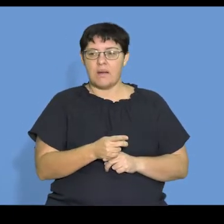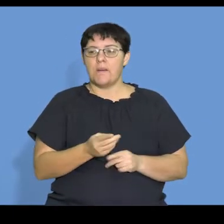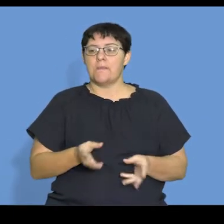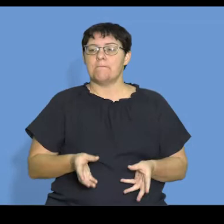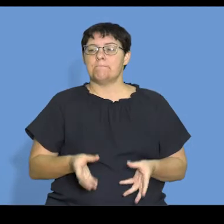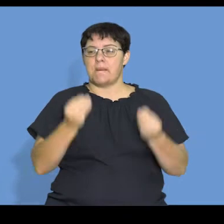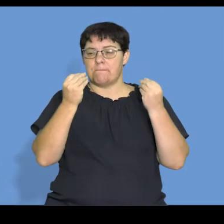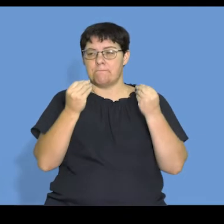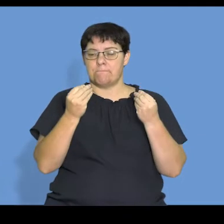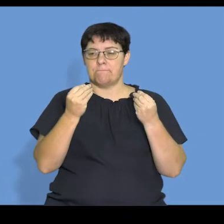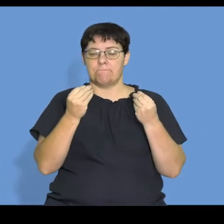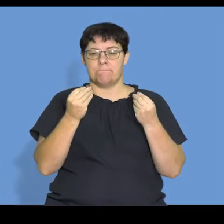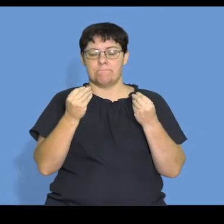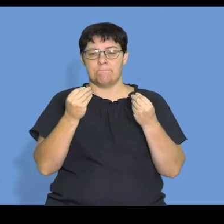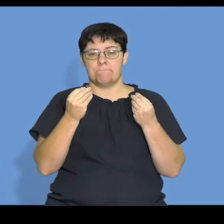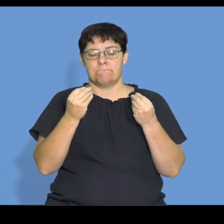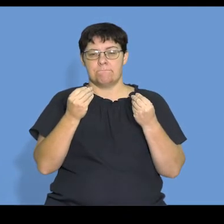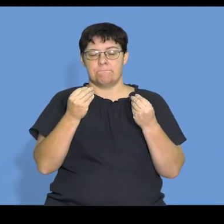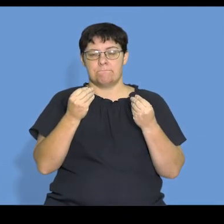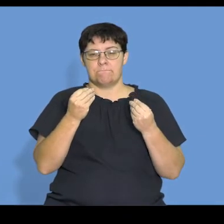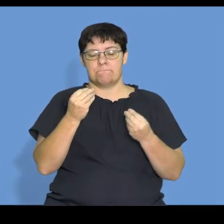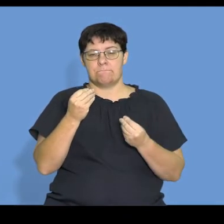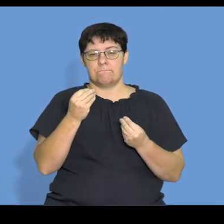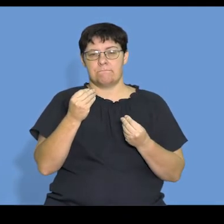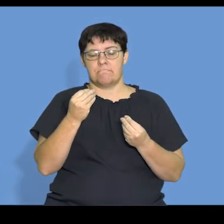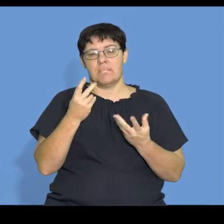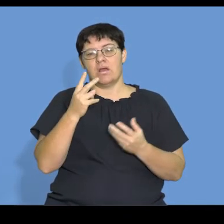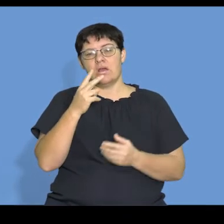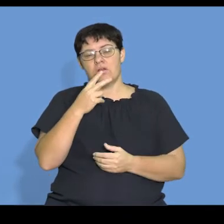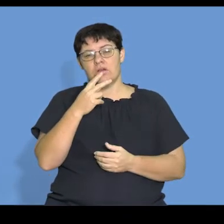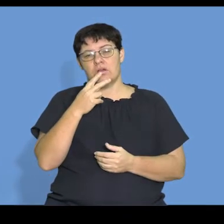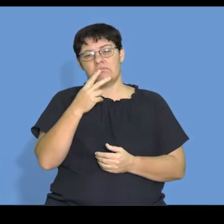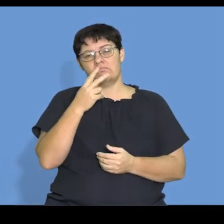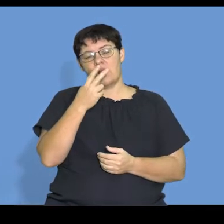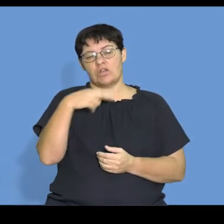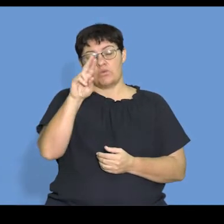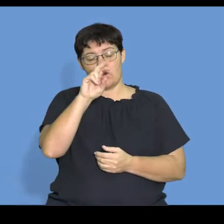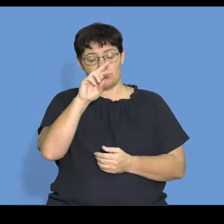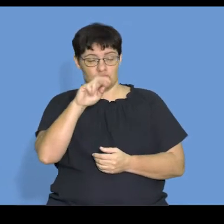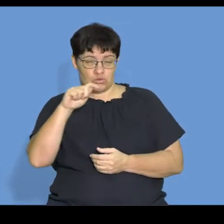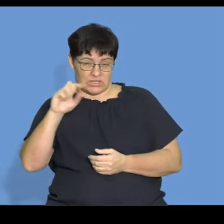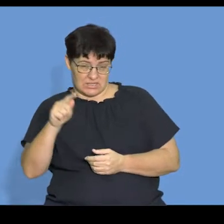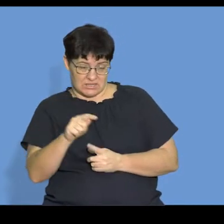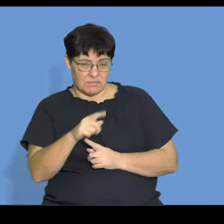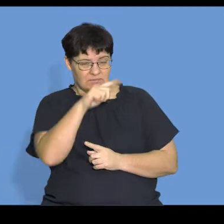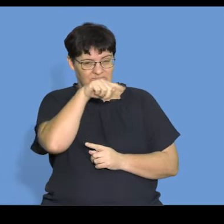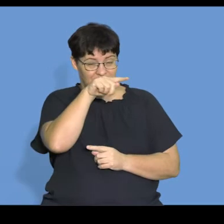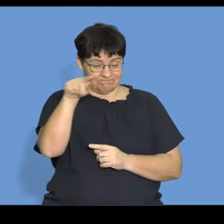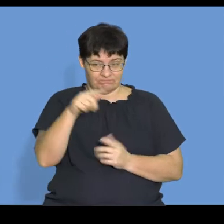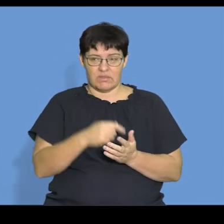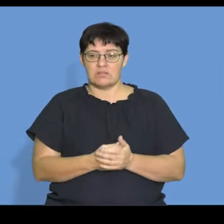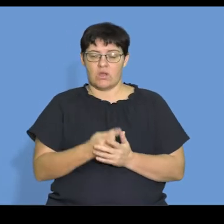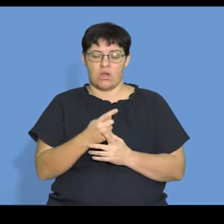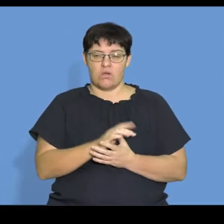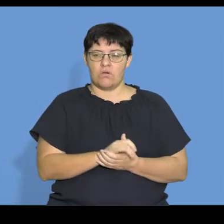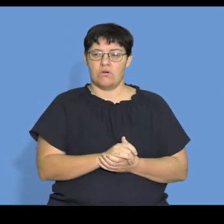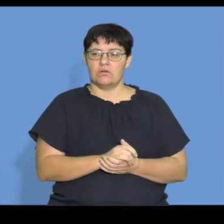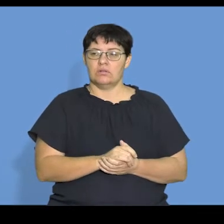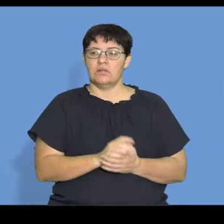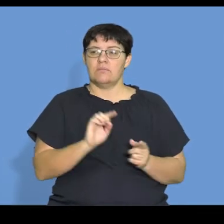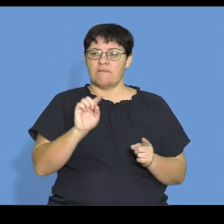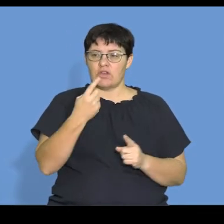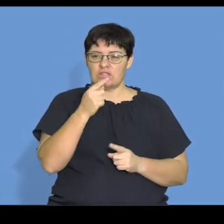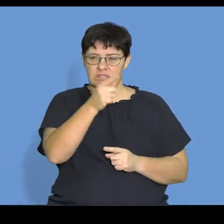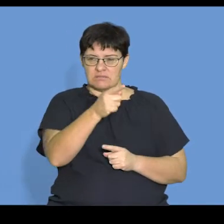perfect squares, right? So here you can see a squared minus 16, is there a common factor? No. So the first step,